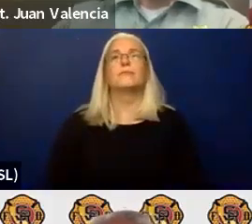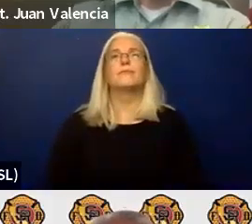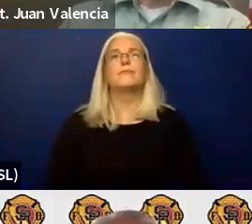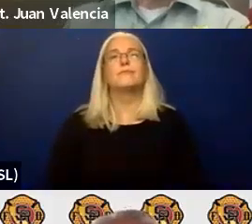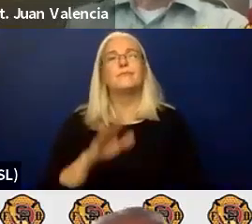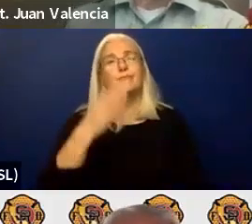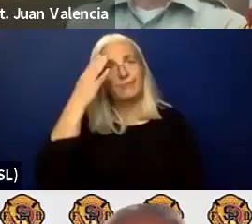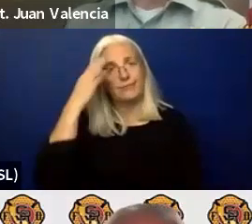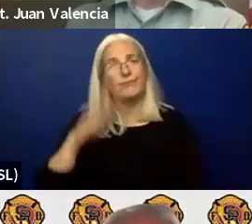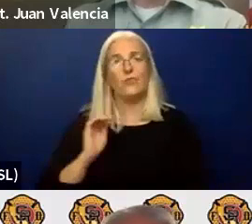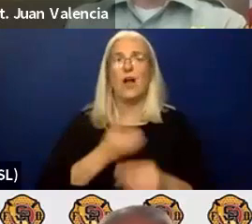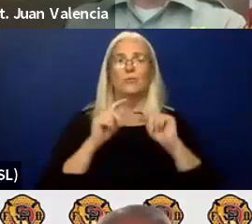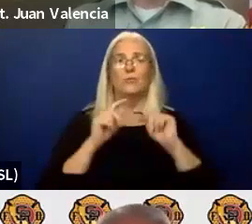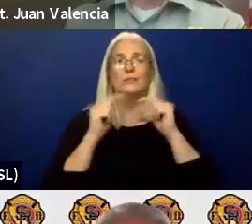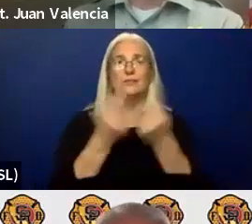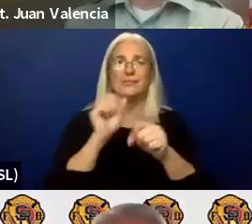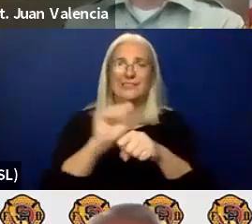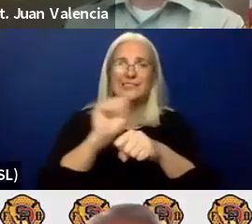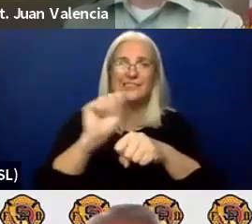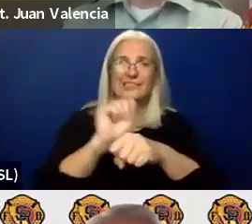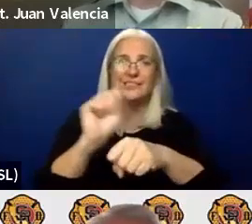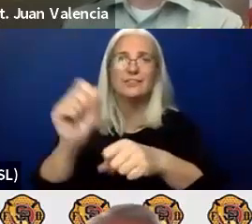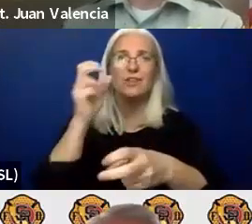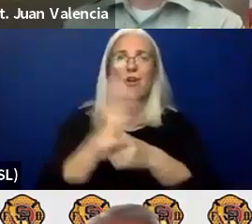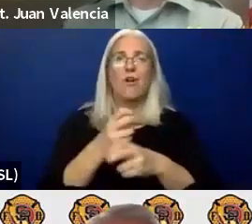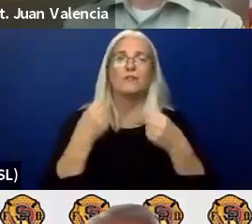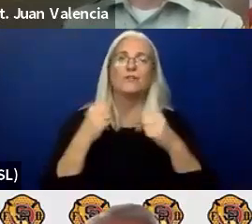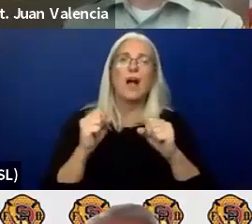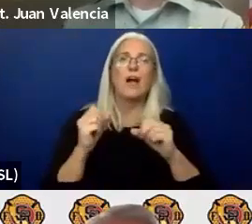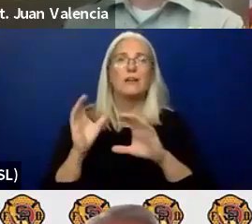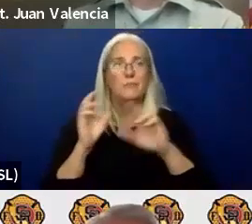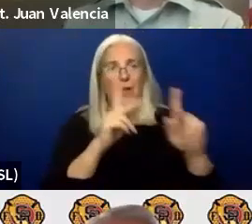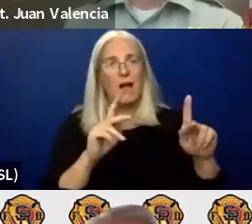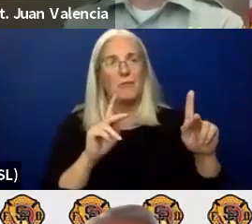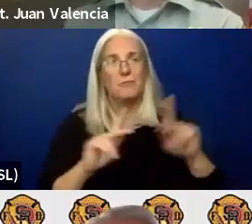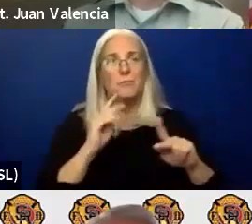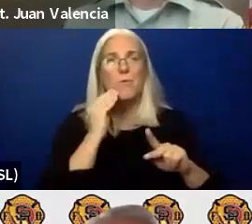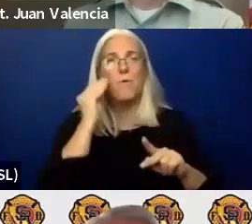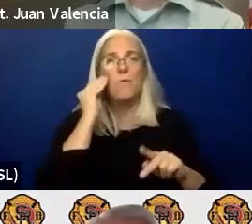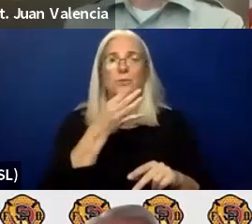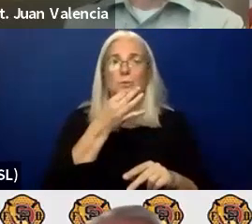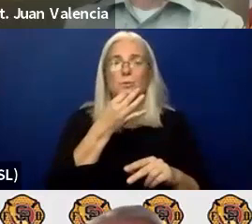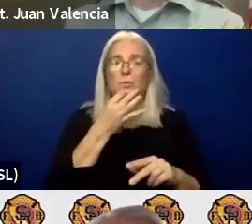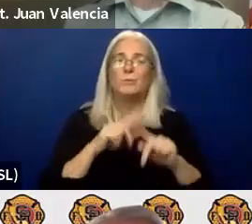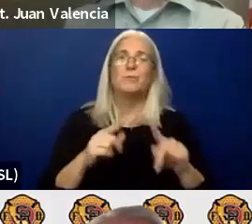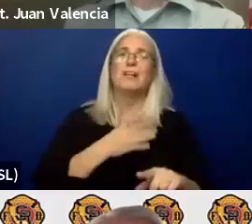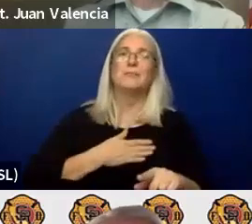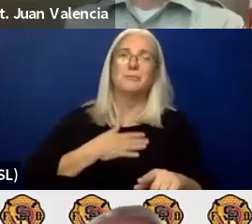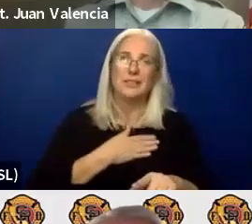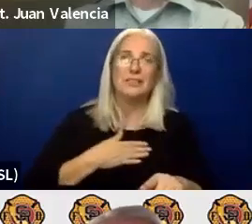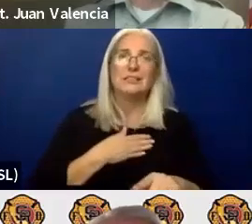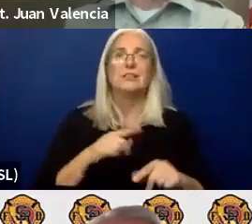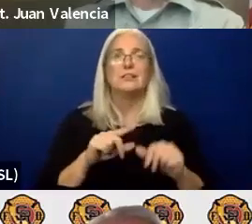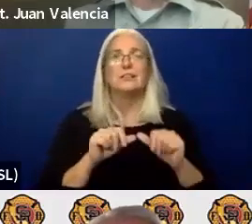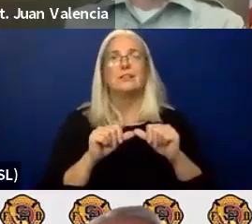possible. And I would like to add, please be kind to some of the folks that are staffing those roadblock